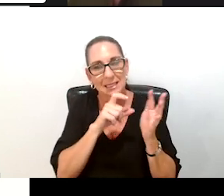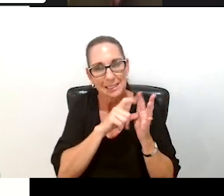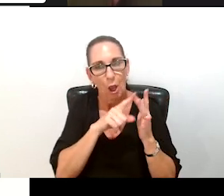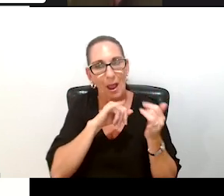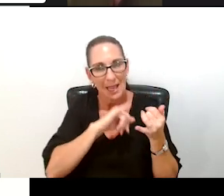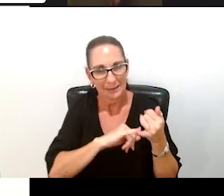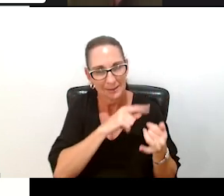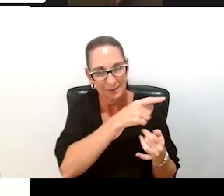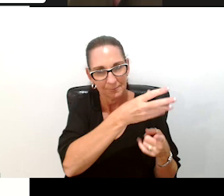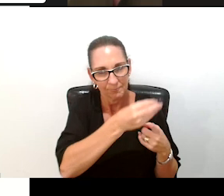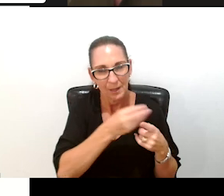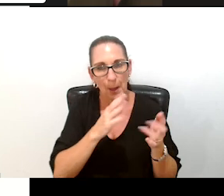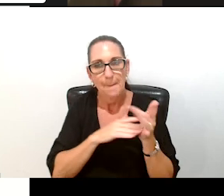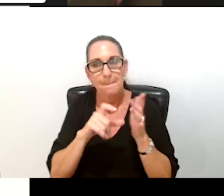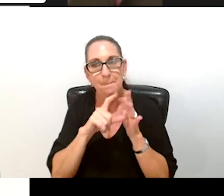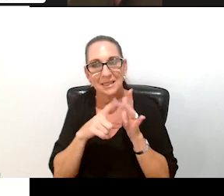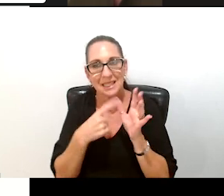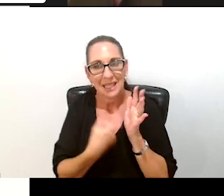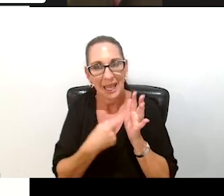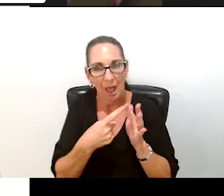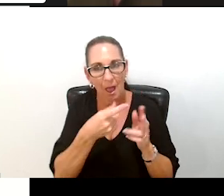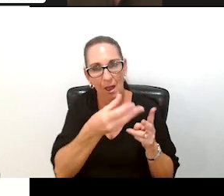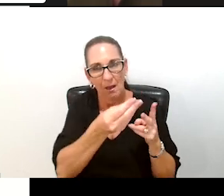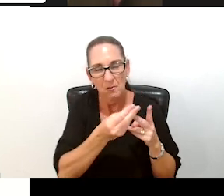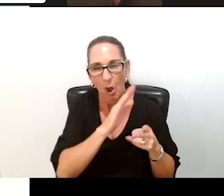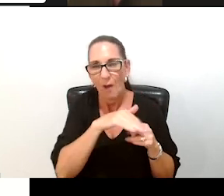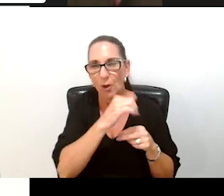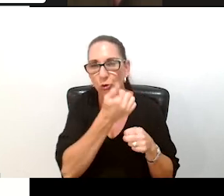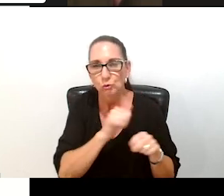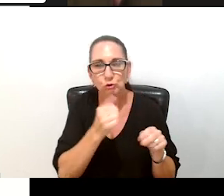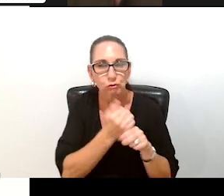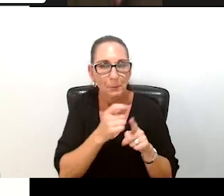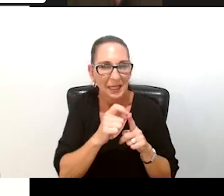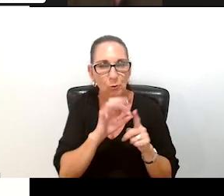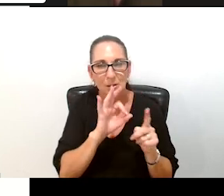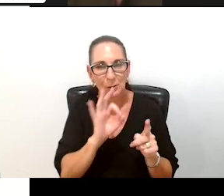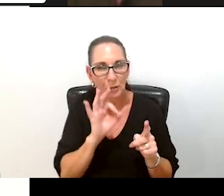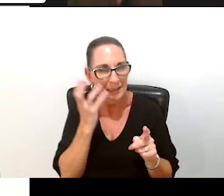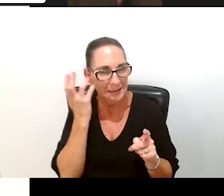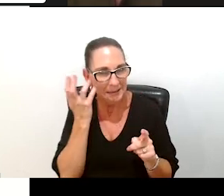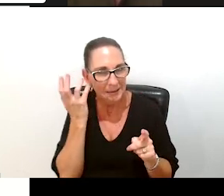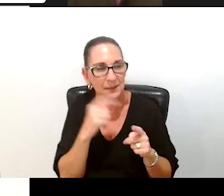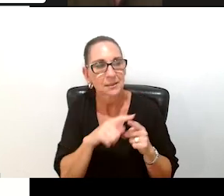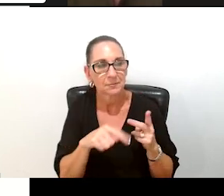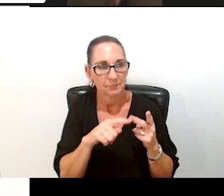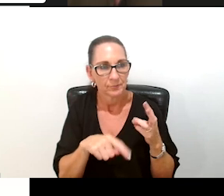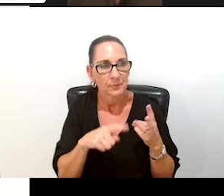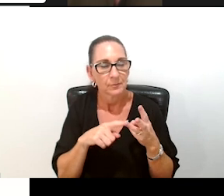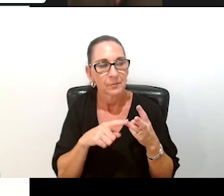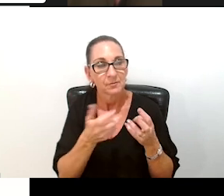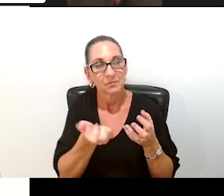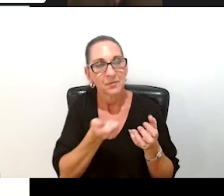Scheme, Medicare data, so about our use of GPs and specialists, medical specialists, data from